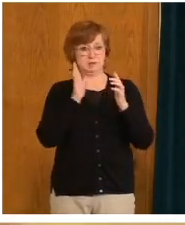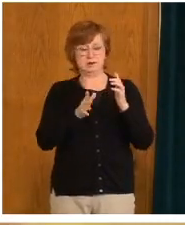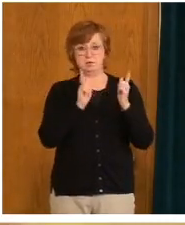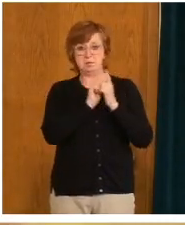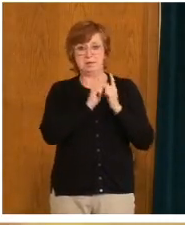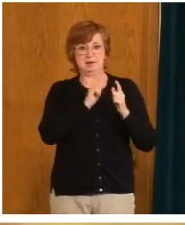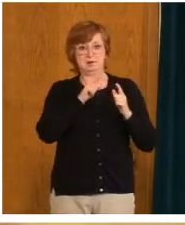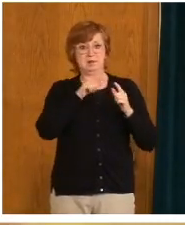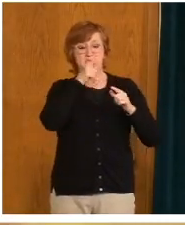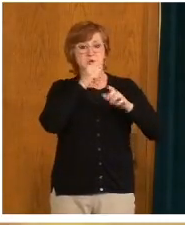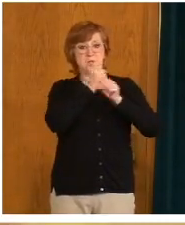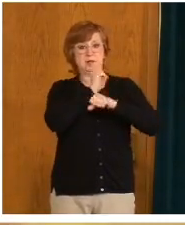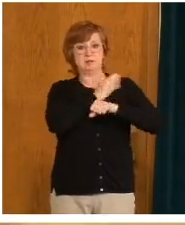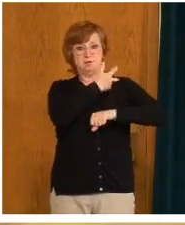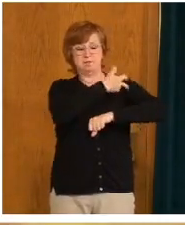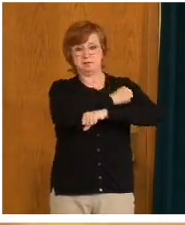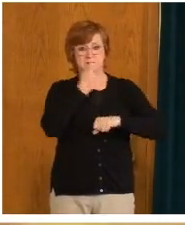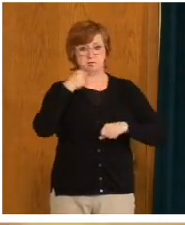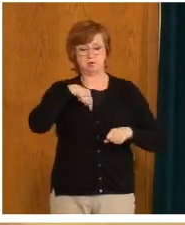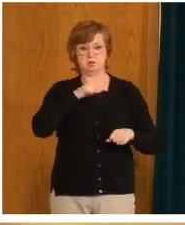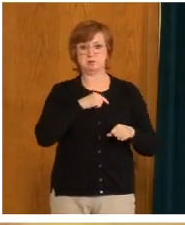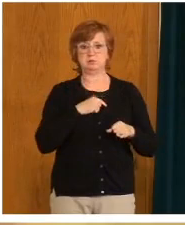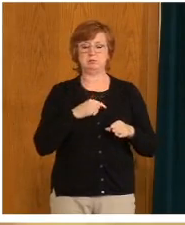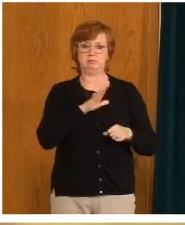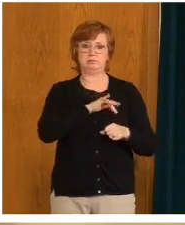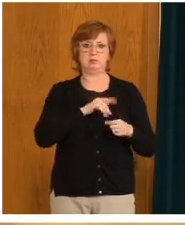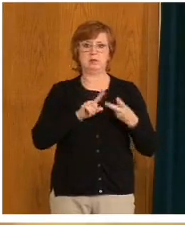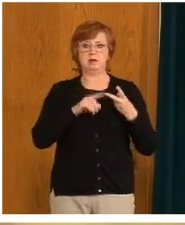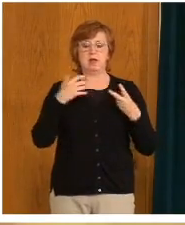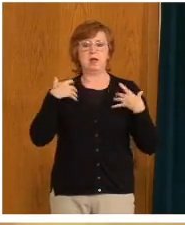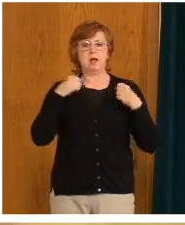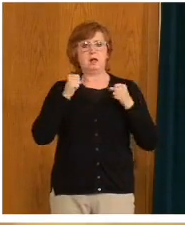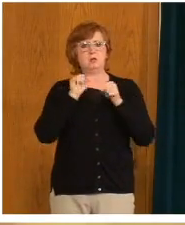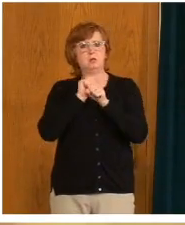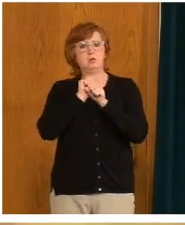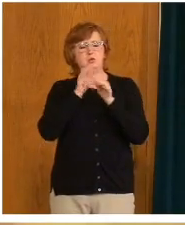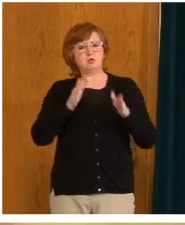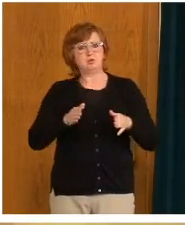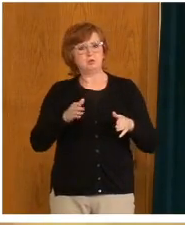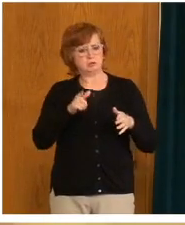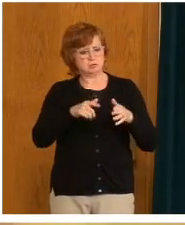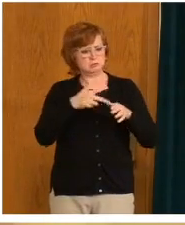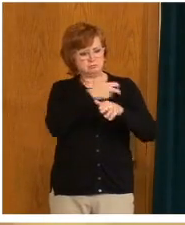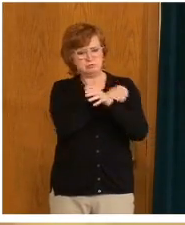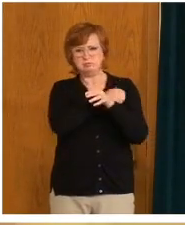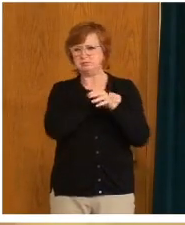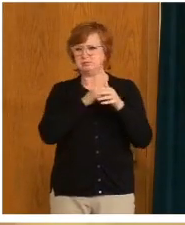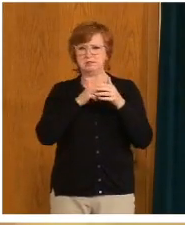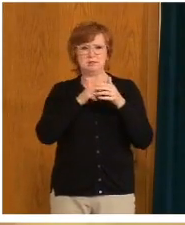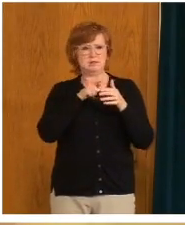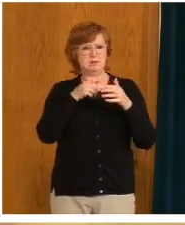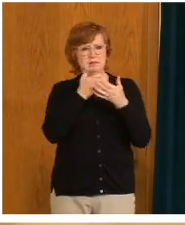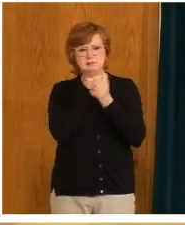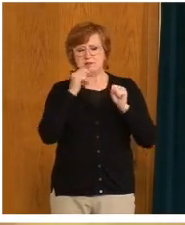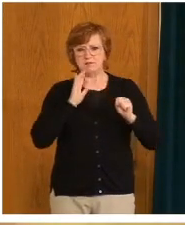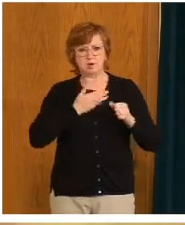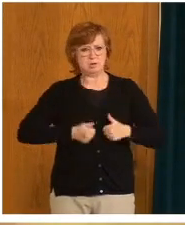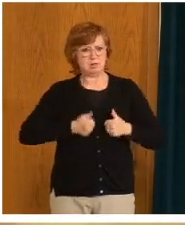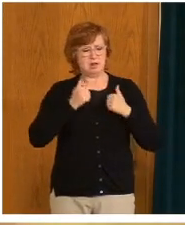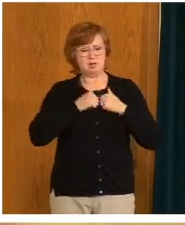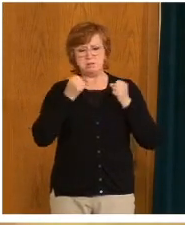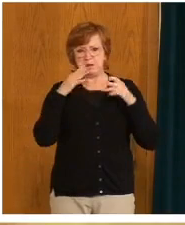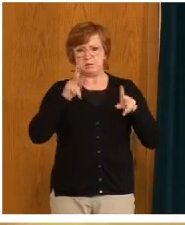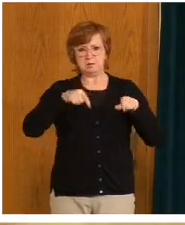Saskatchewan, thousands of healthcare workers are administering those vaccines, and they are saving the lives of Saskatchewan people, again,